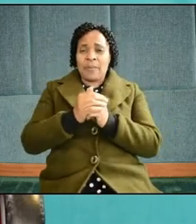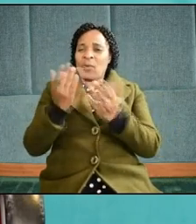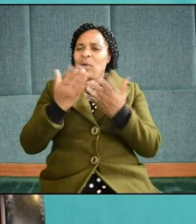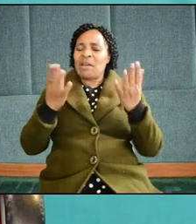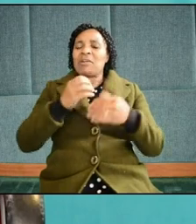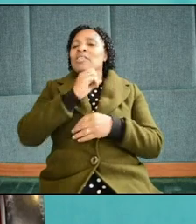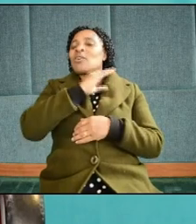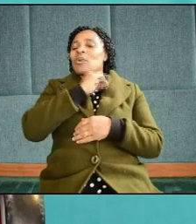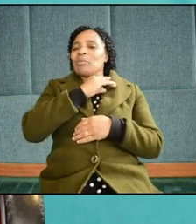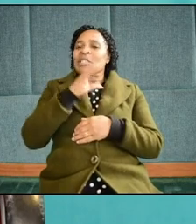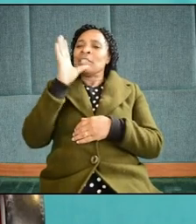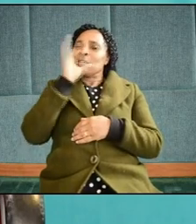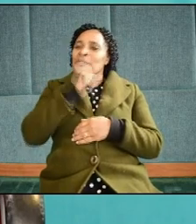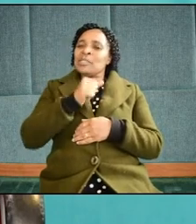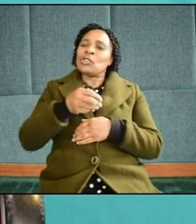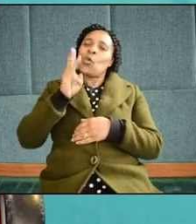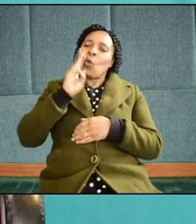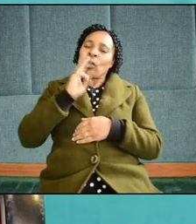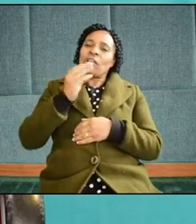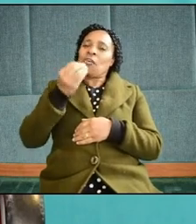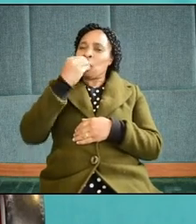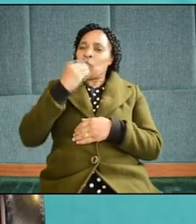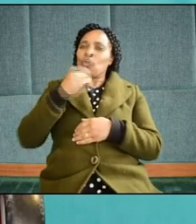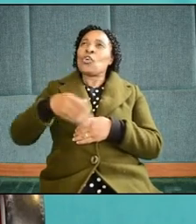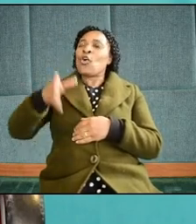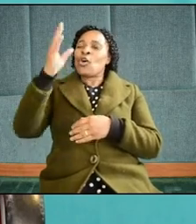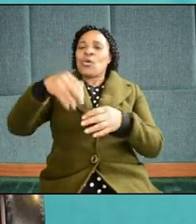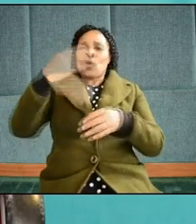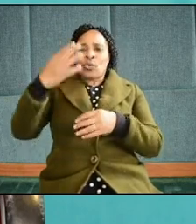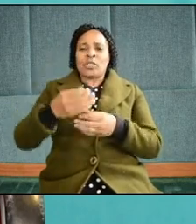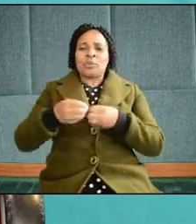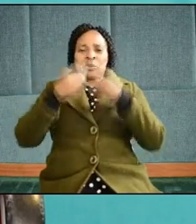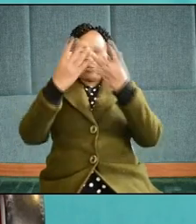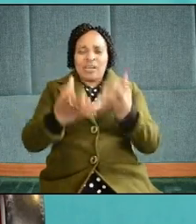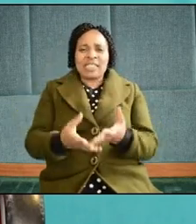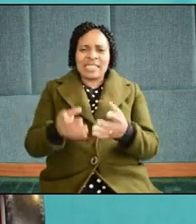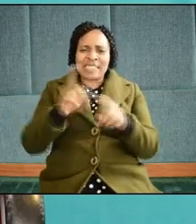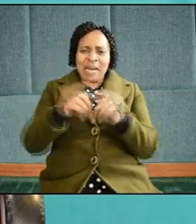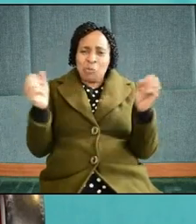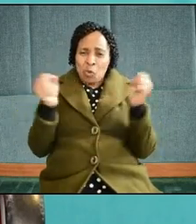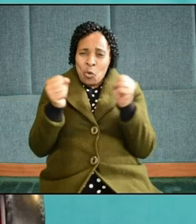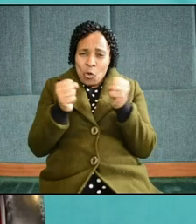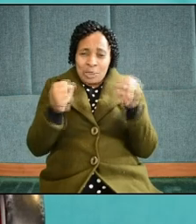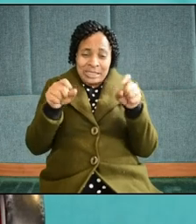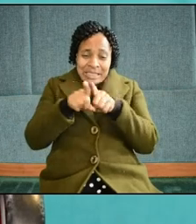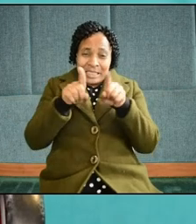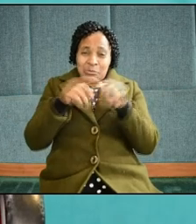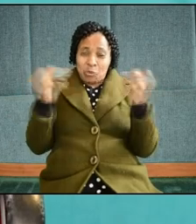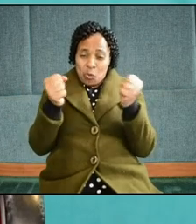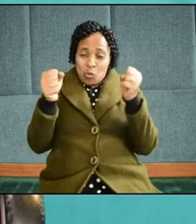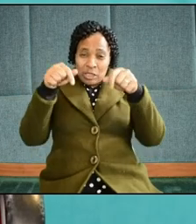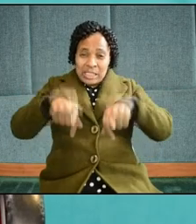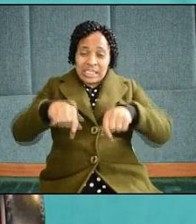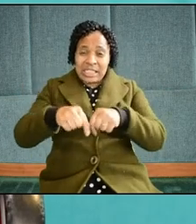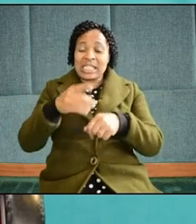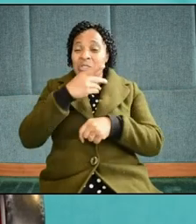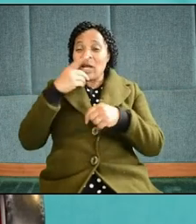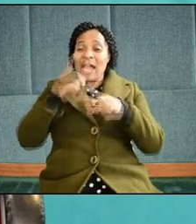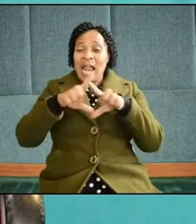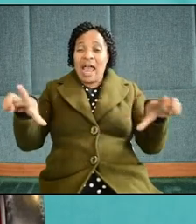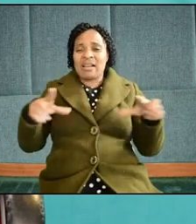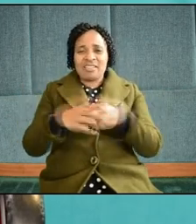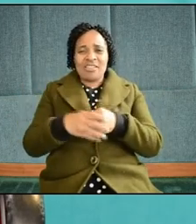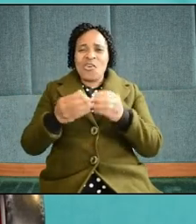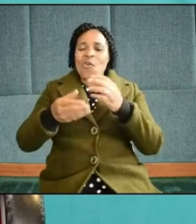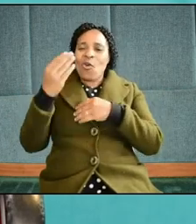would complain that they're lacking water or food, God would always provide. When it was cold at night, as it tends to get really cold in the wilderness, God